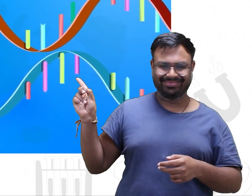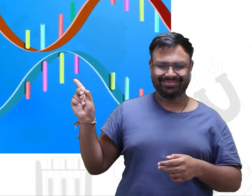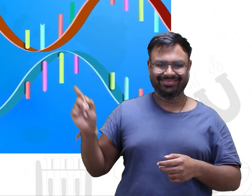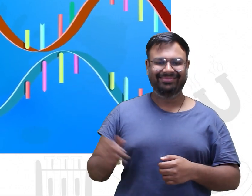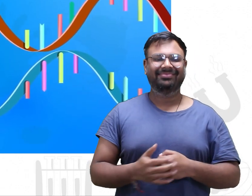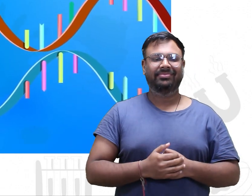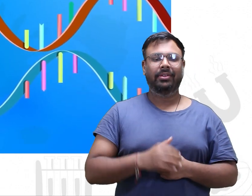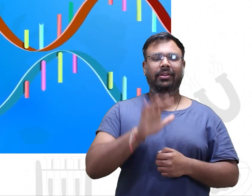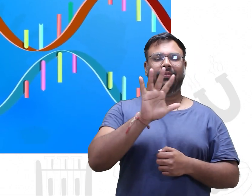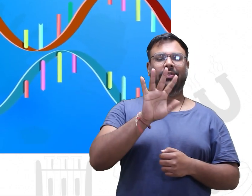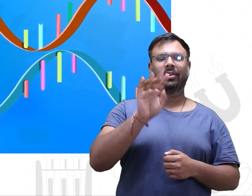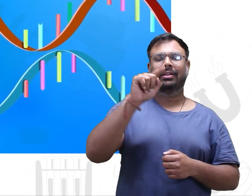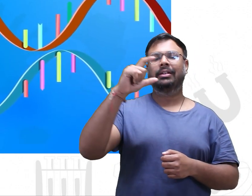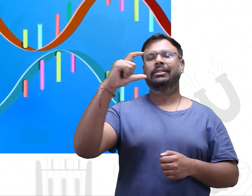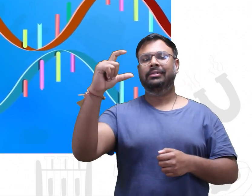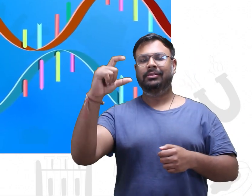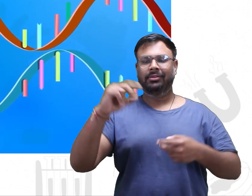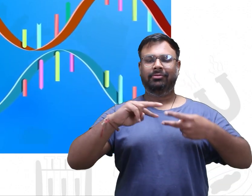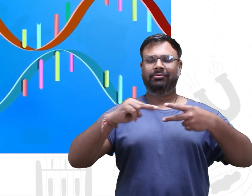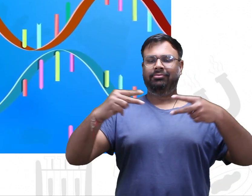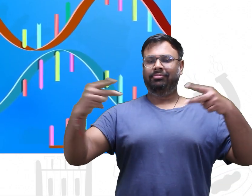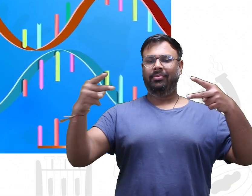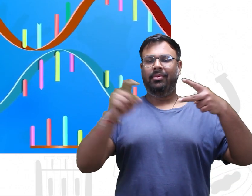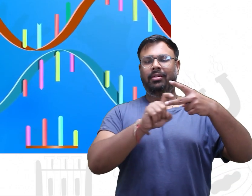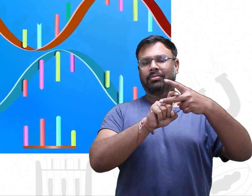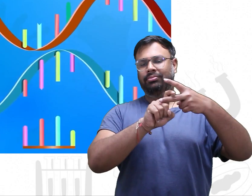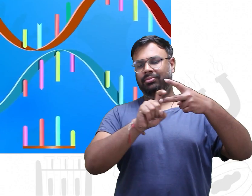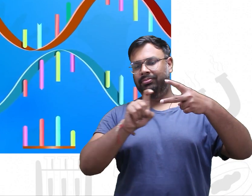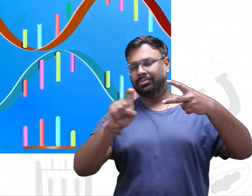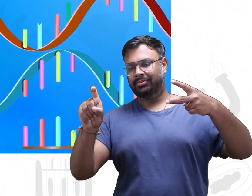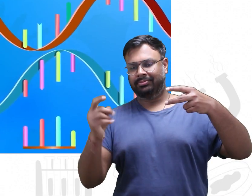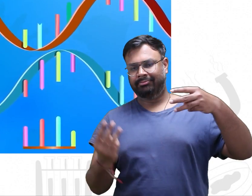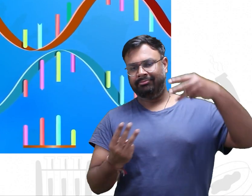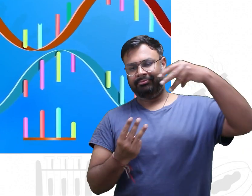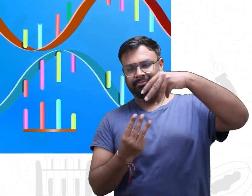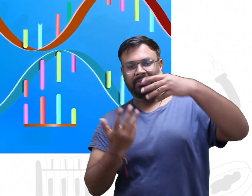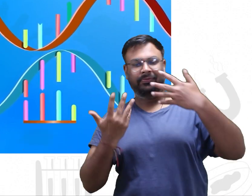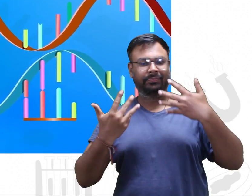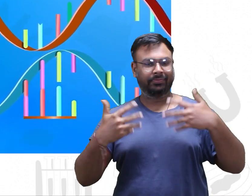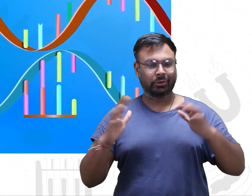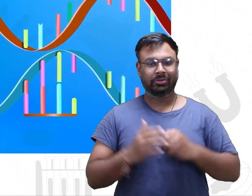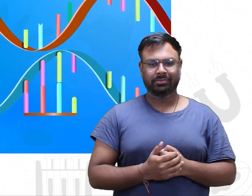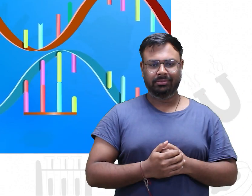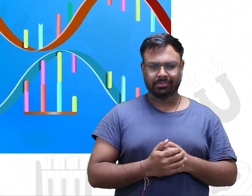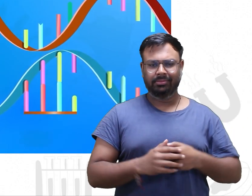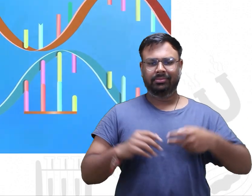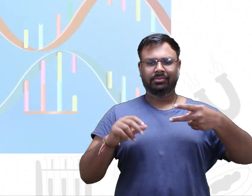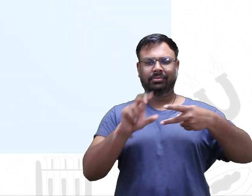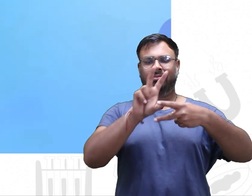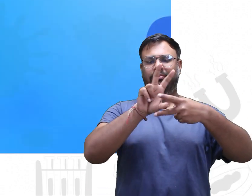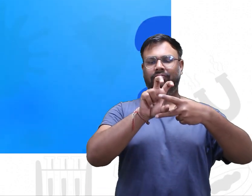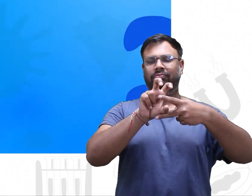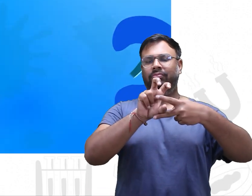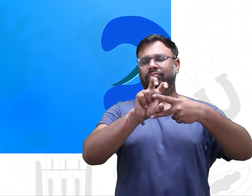annealing stage at 54 degrees Celsius. Here the primers, which are short polynucleotides, attaches themselves to DNA strands that